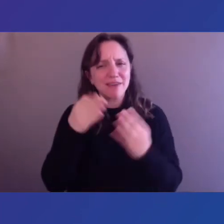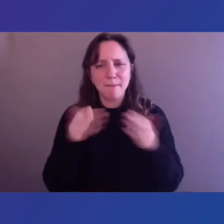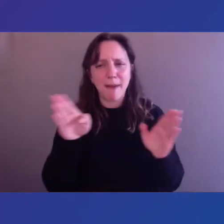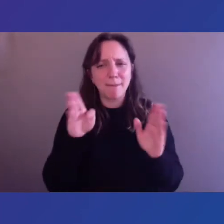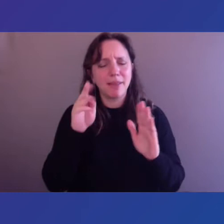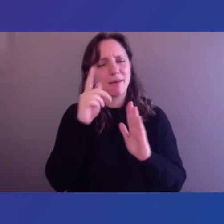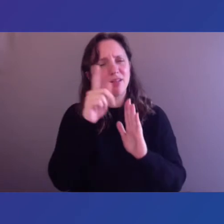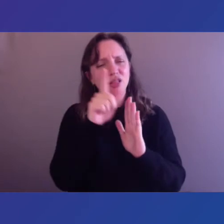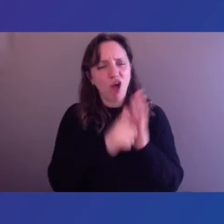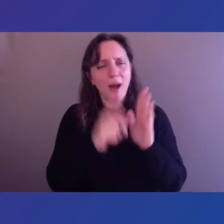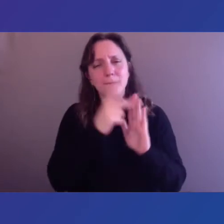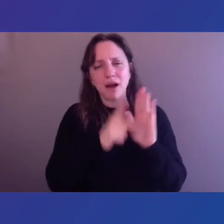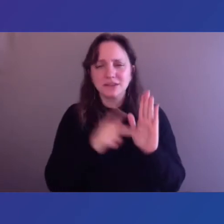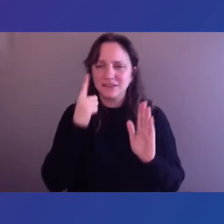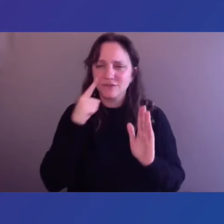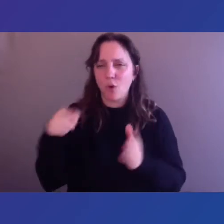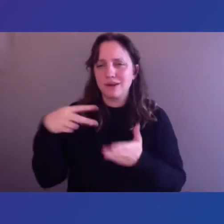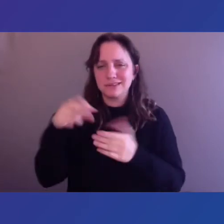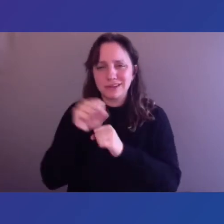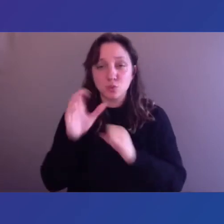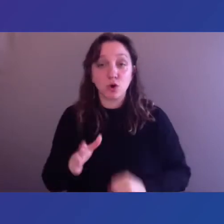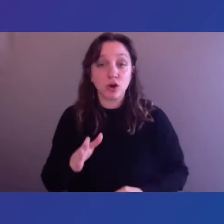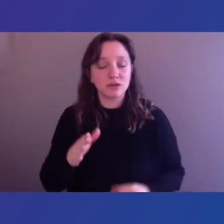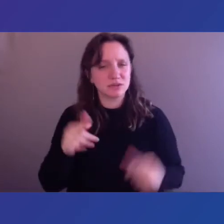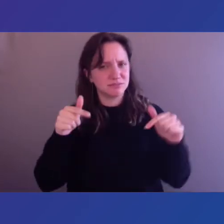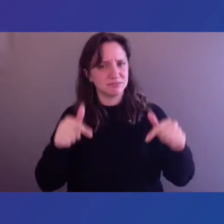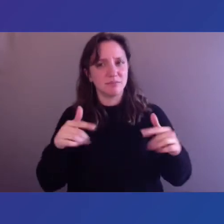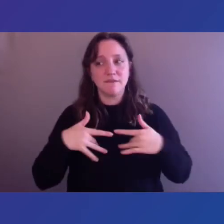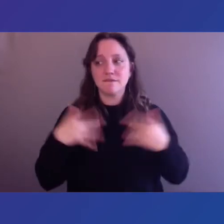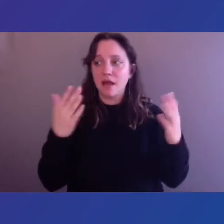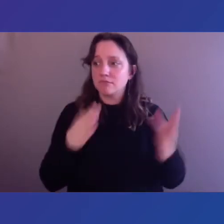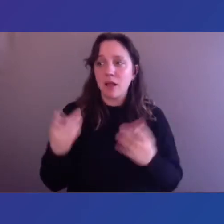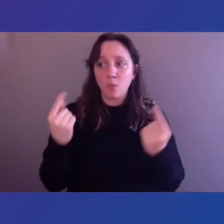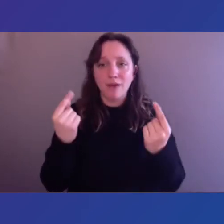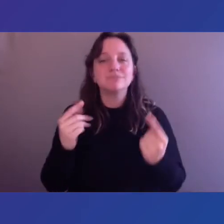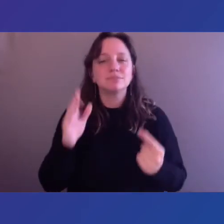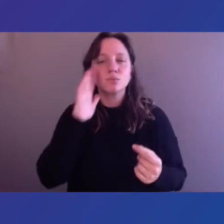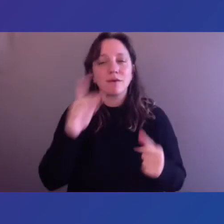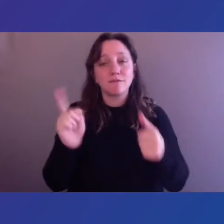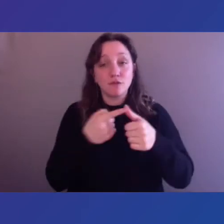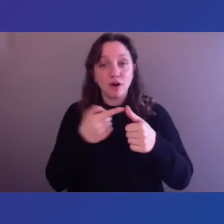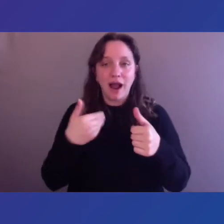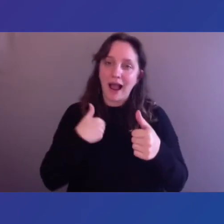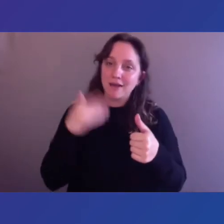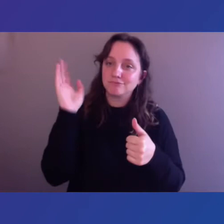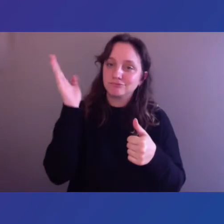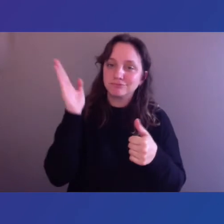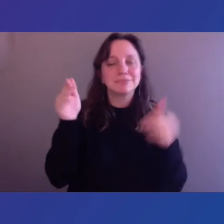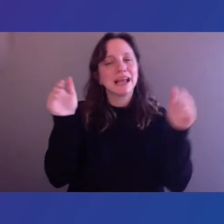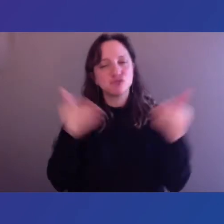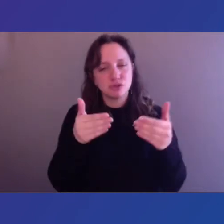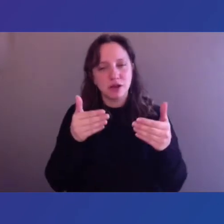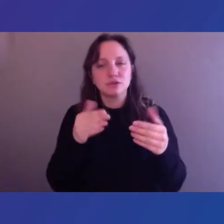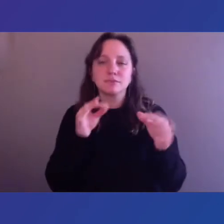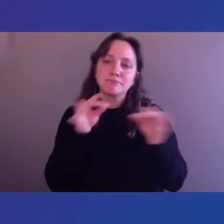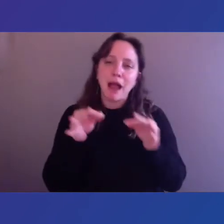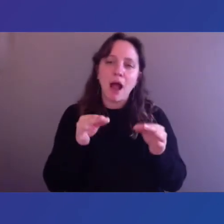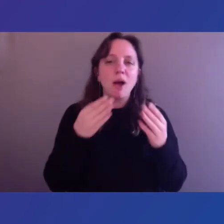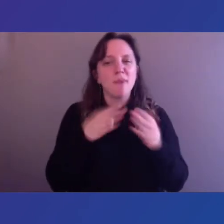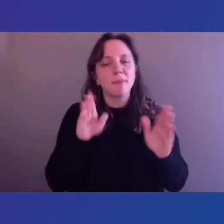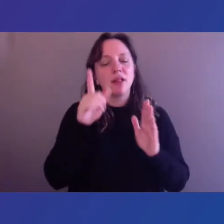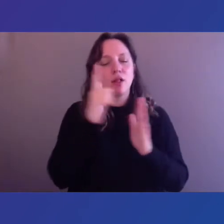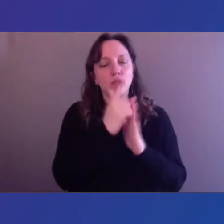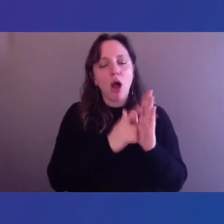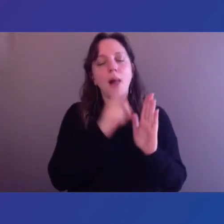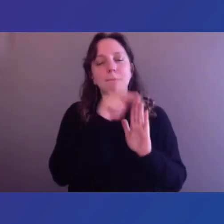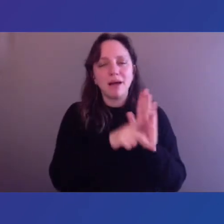of this session is a workshop presentation that will serve as an introduction to policy advocacy. And the second part of the session is a